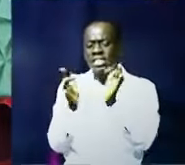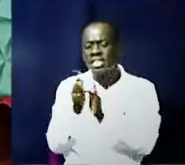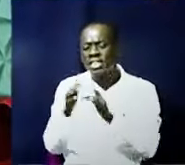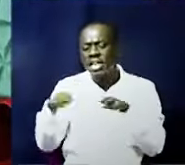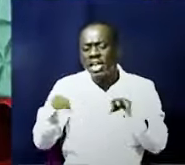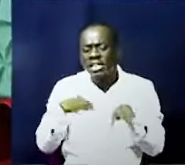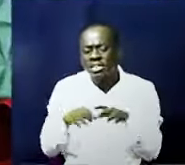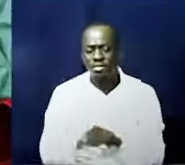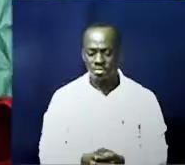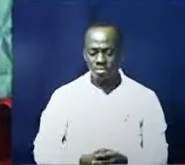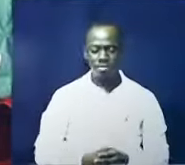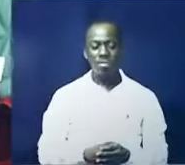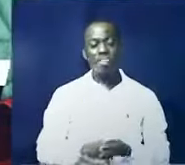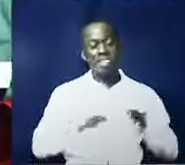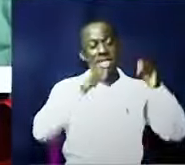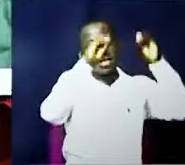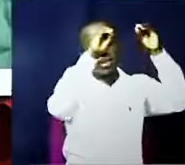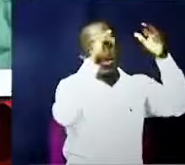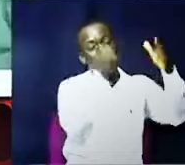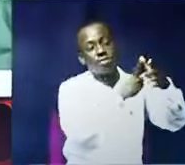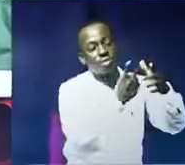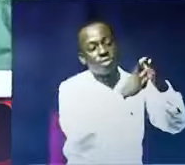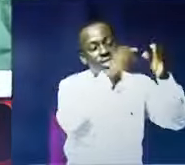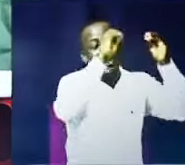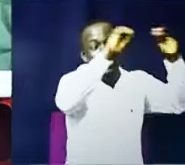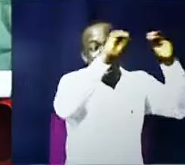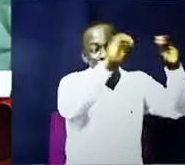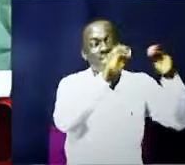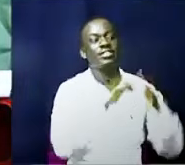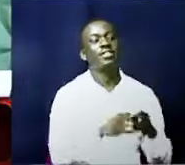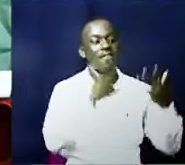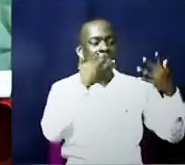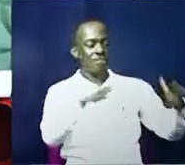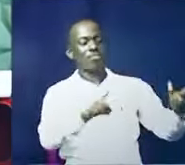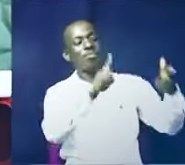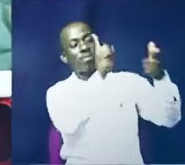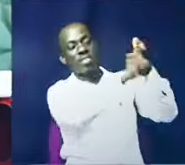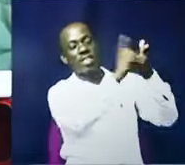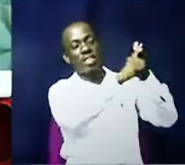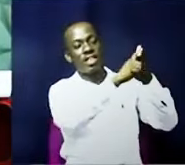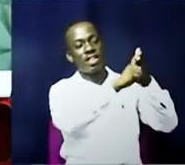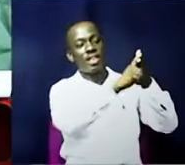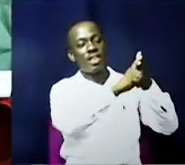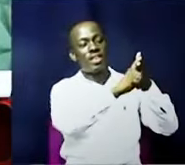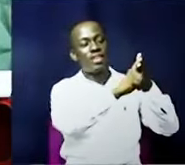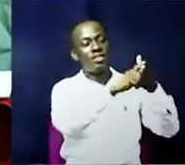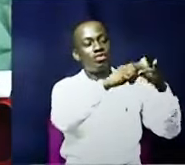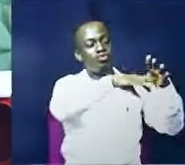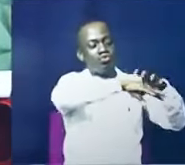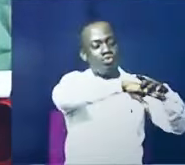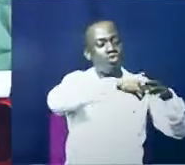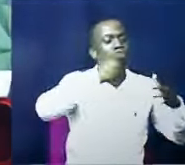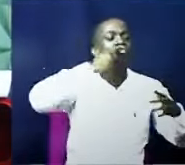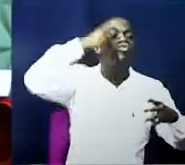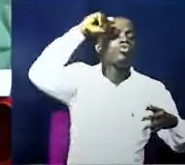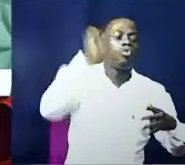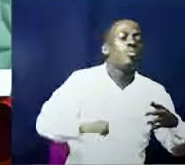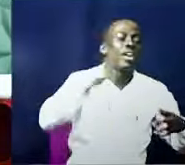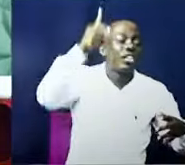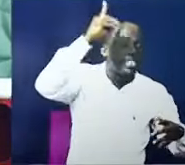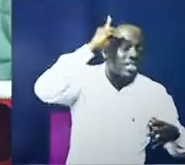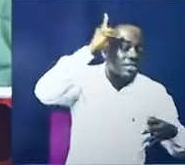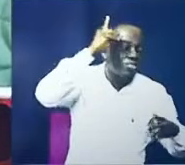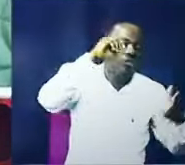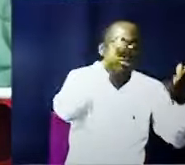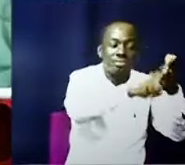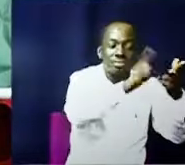Otretre. He will cast out demons. Wetua honomone. He heals the sick. Na fi wasa ayare foya de. The next verse. Ye twaso. That